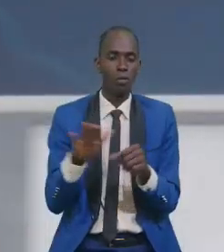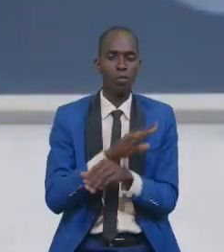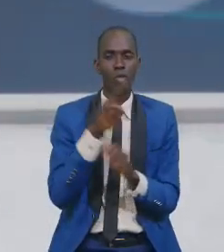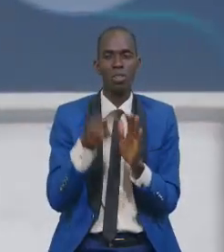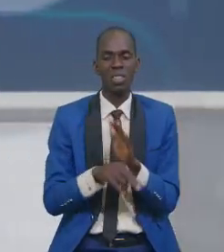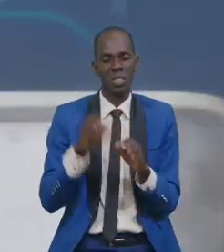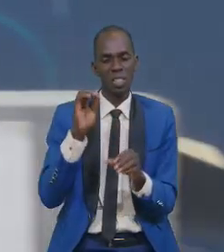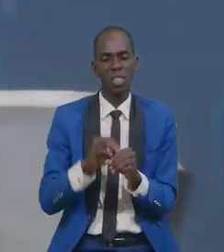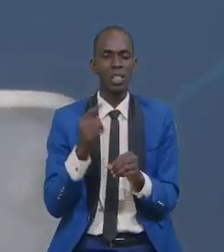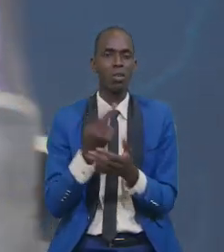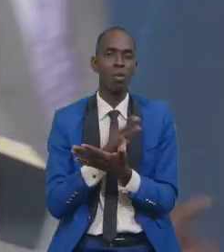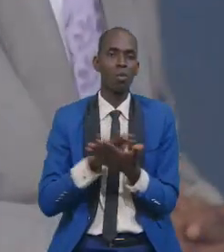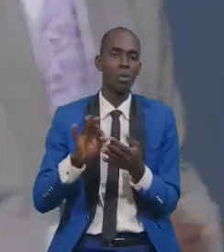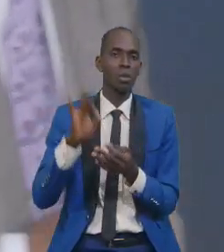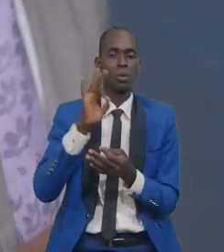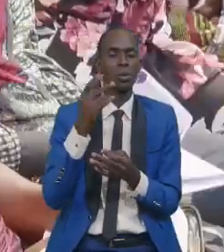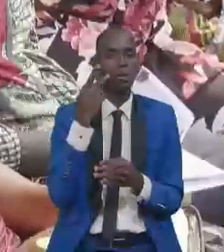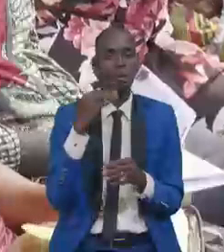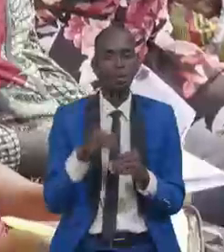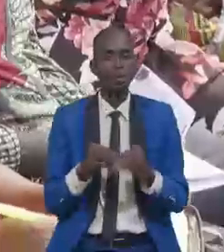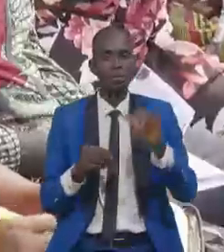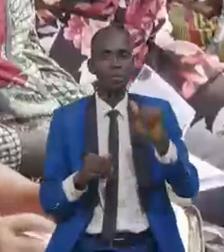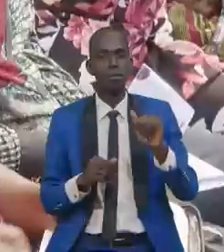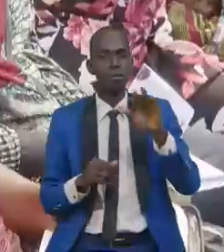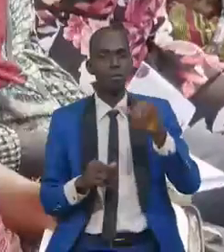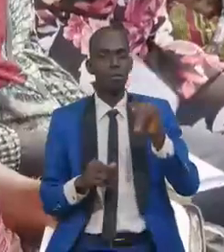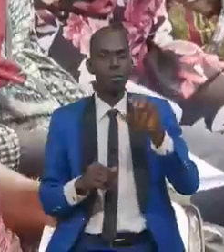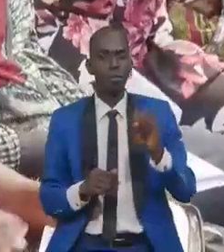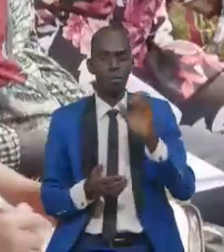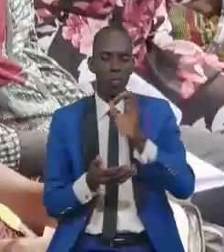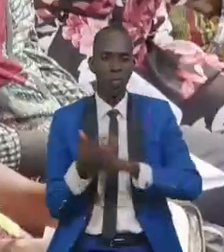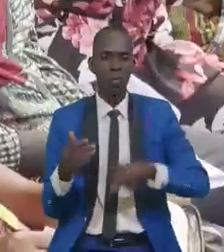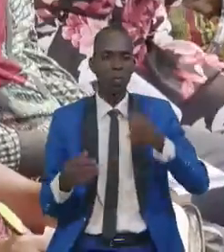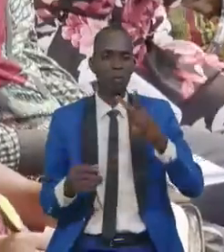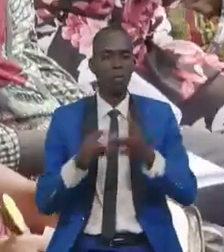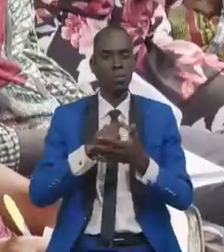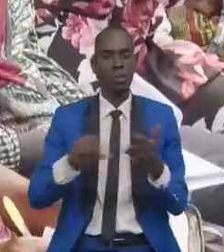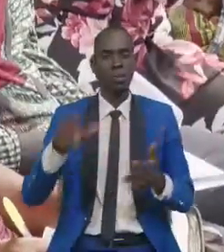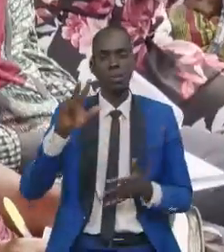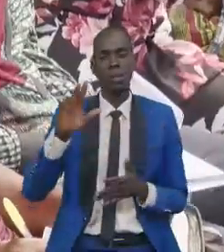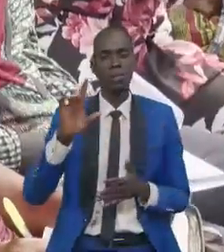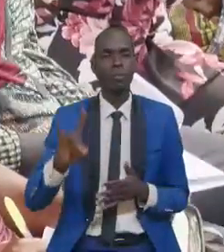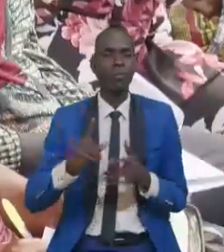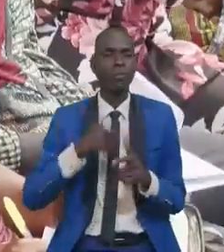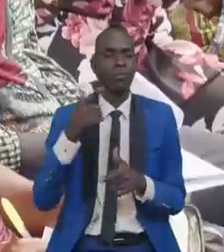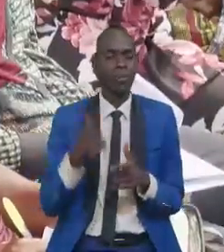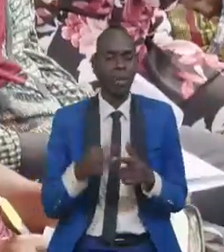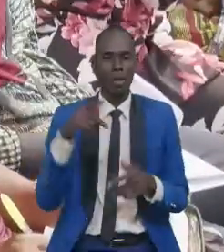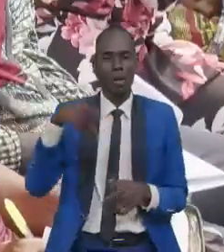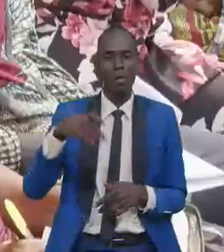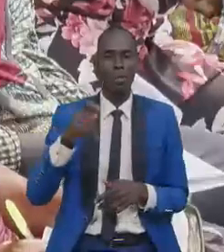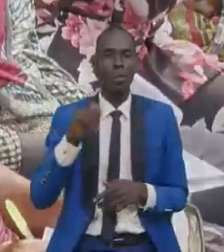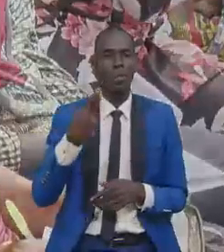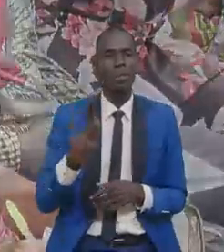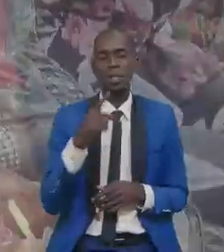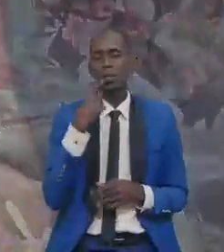at Acts chapter 2, reading from verse 38. Acts chapter 2, verse 13. Then Peter said